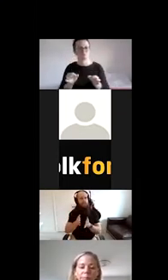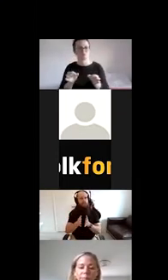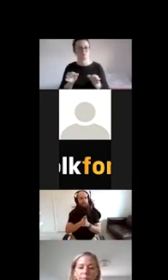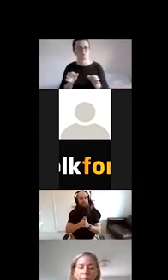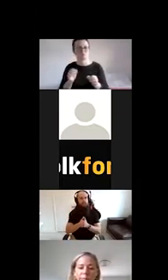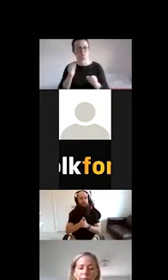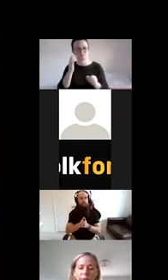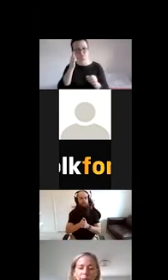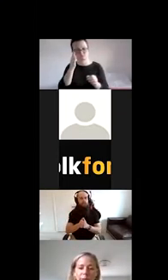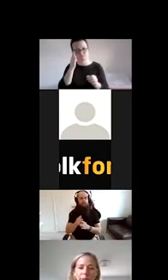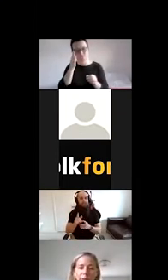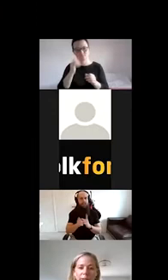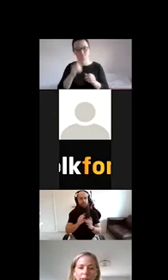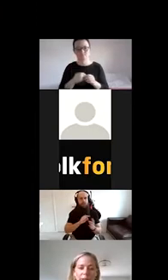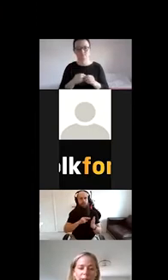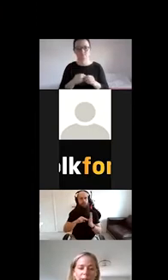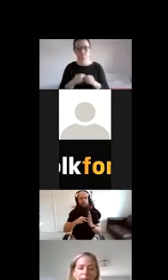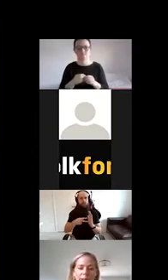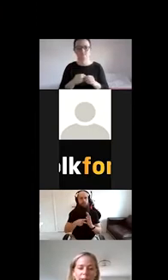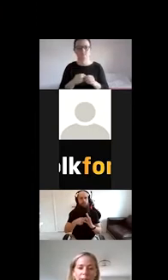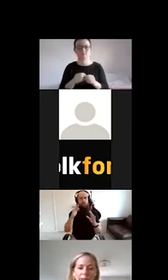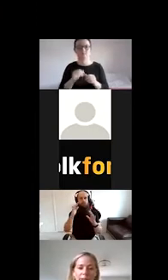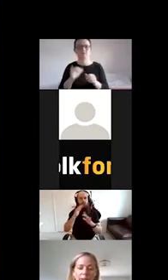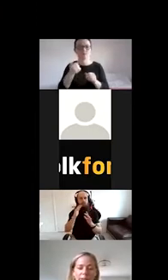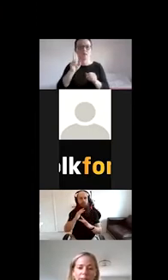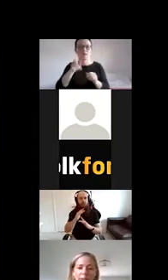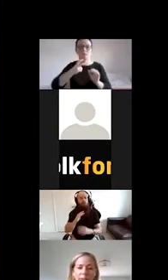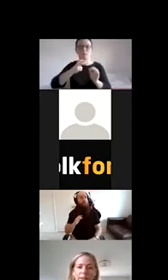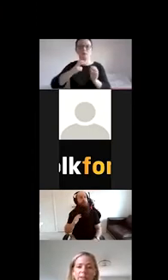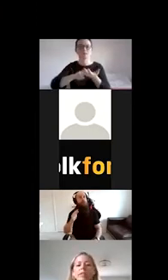We have technical difficulties. Yes. Oops.